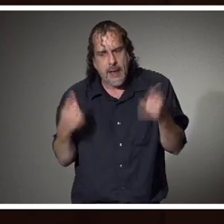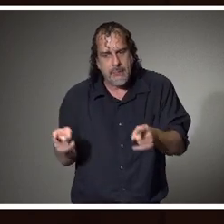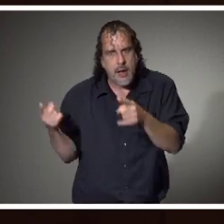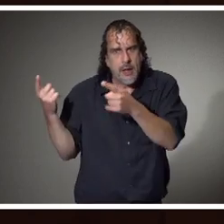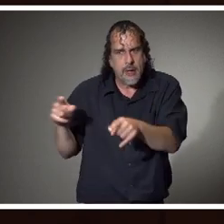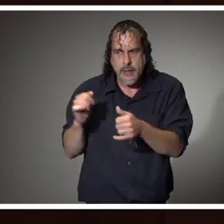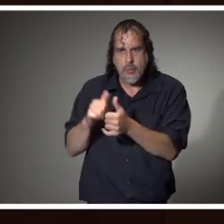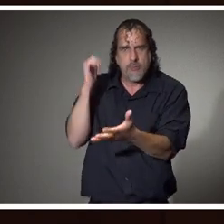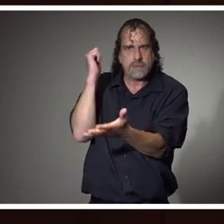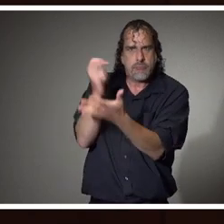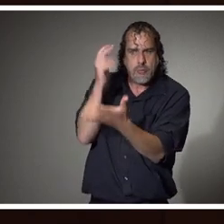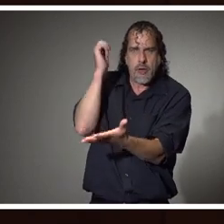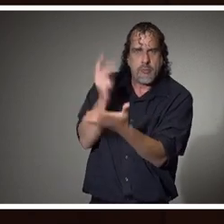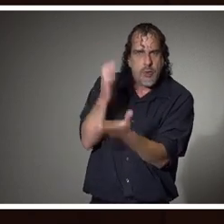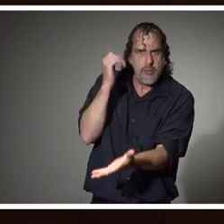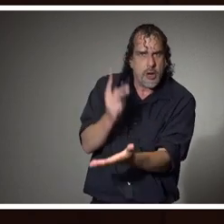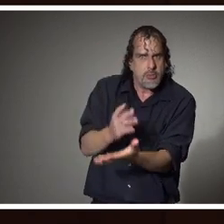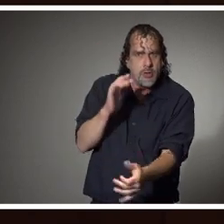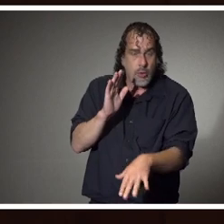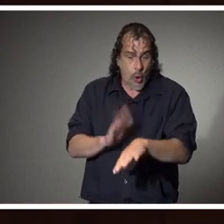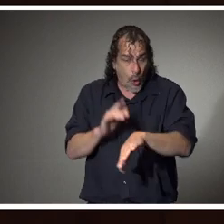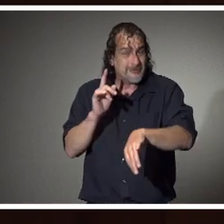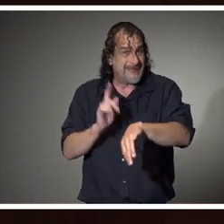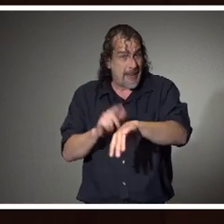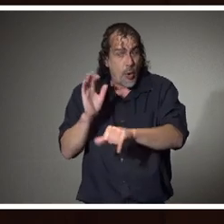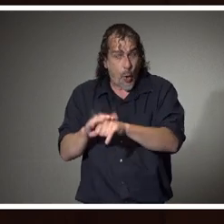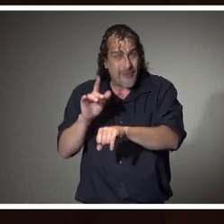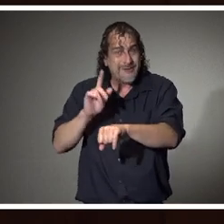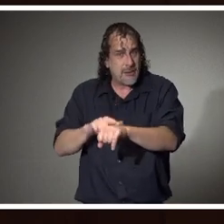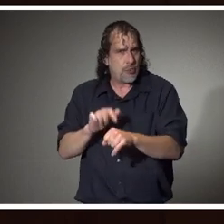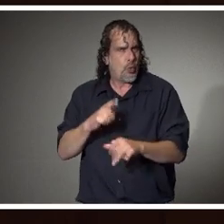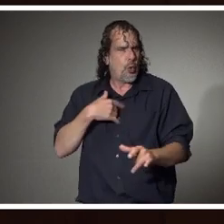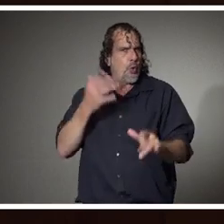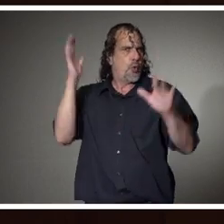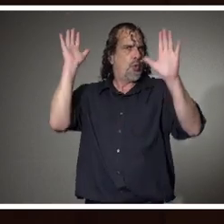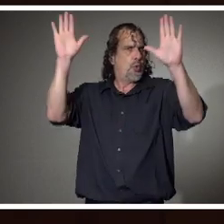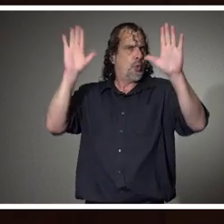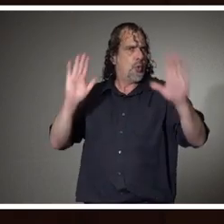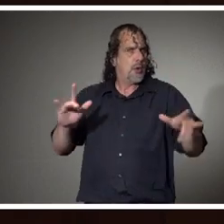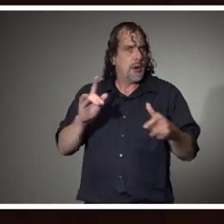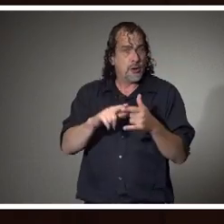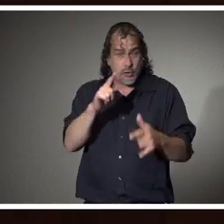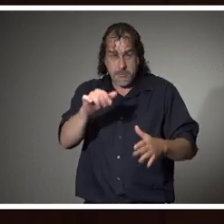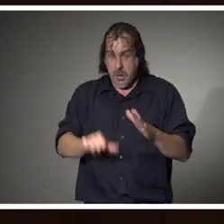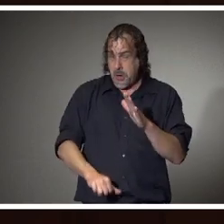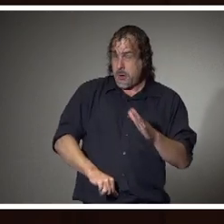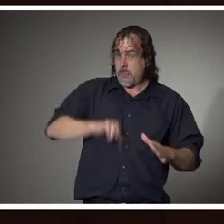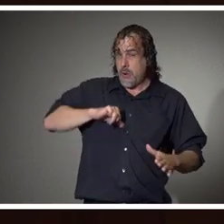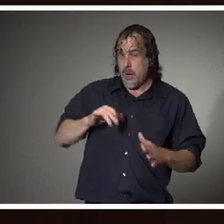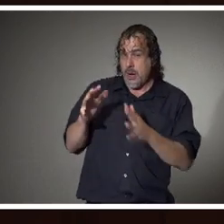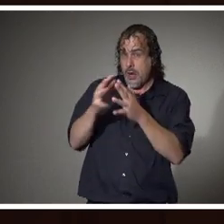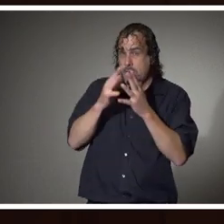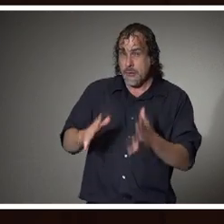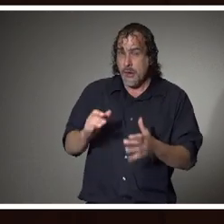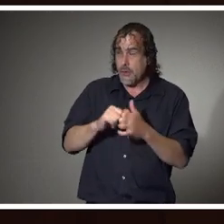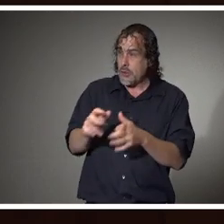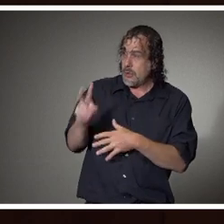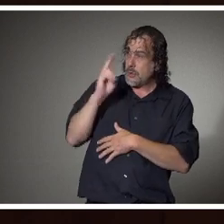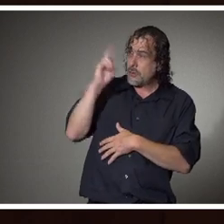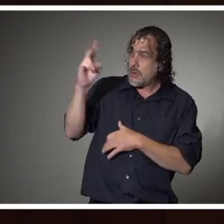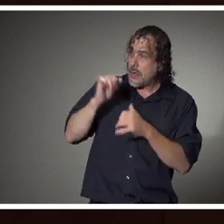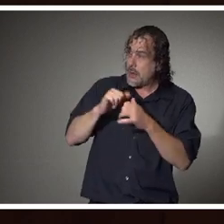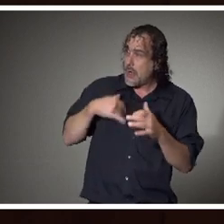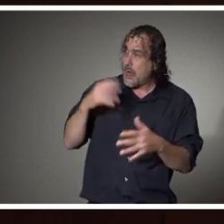that we've rolled them out is pretty incredible. You can be a proud American when you look at that Capitol and you realize, you